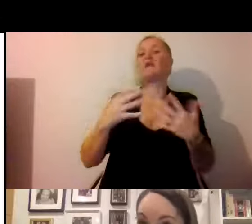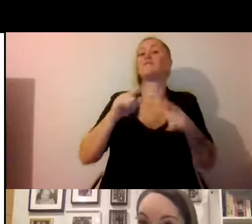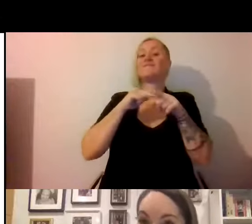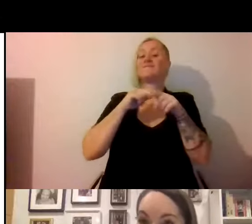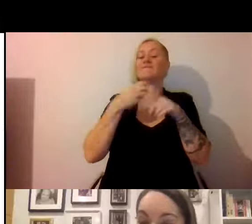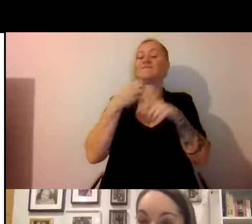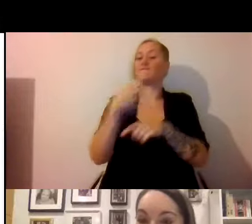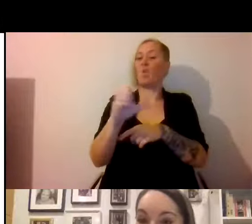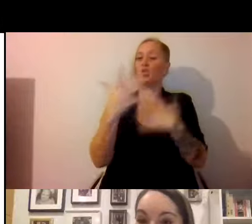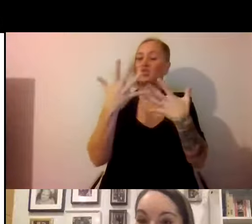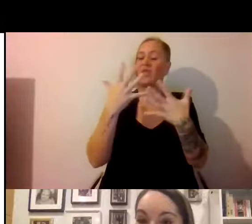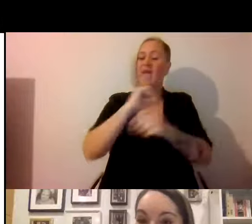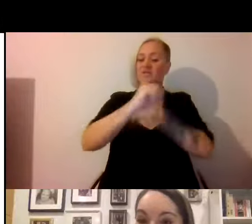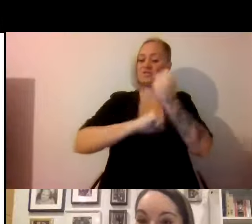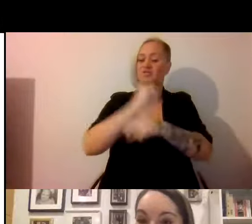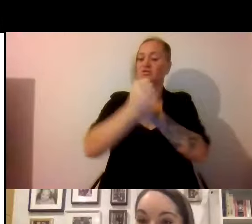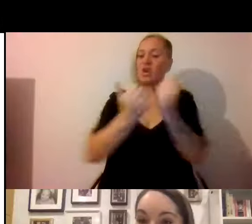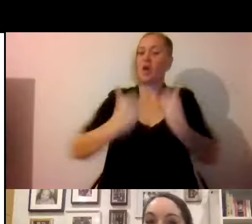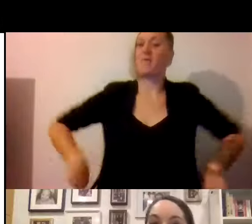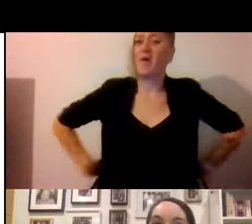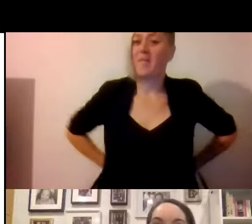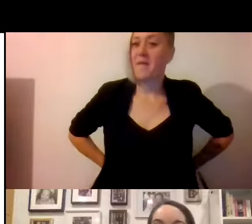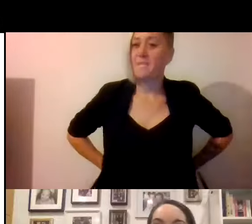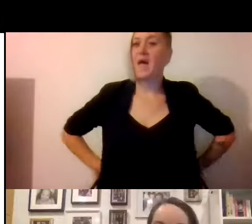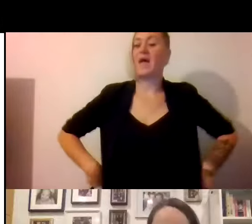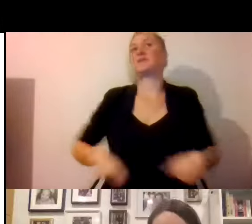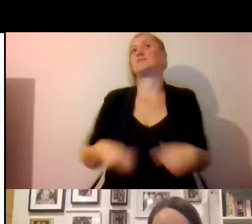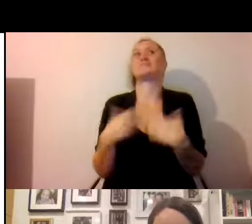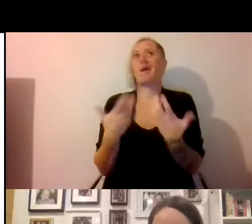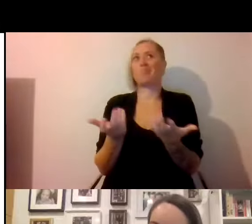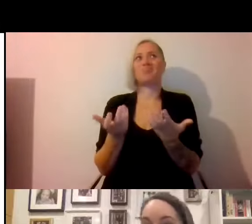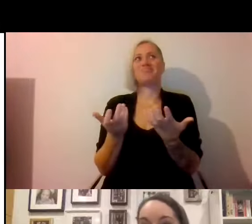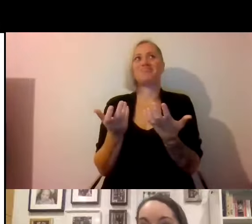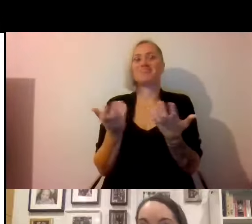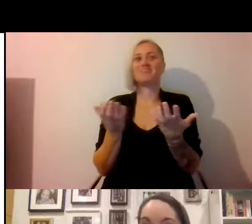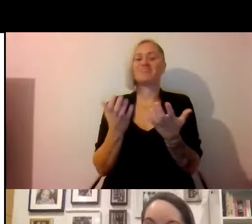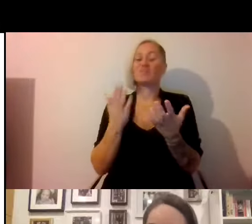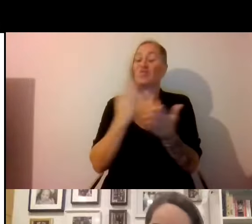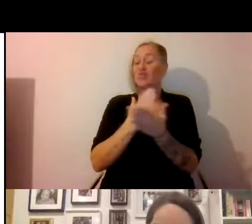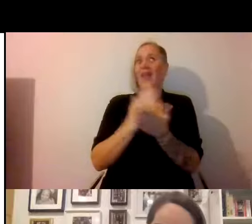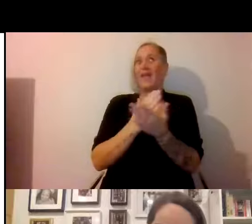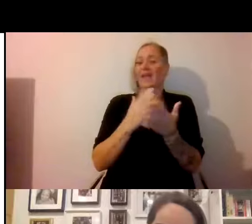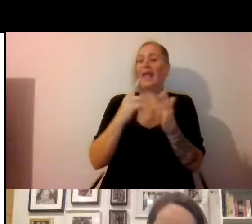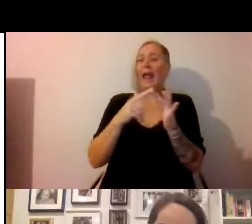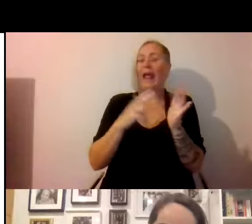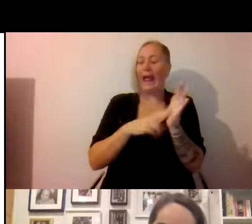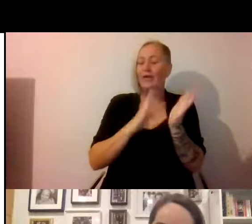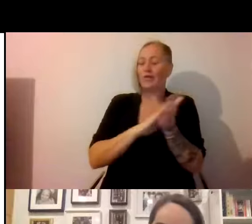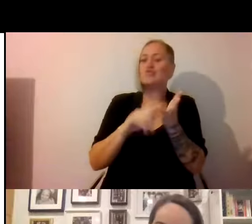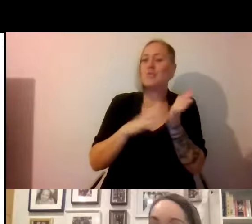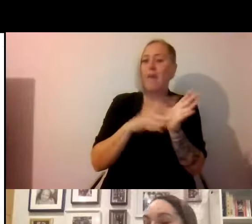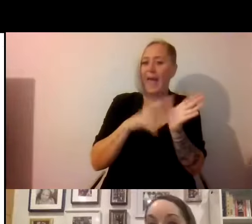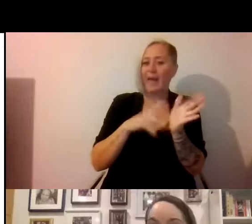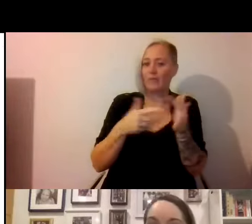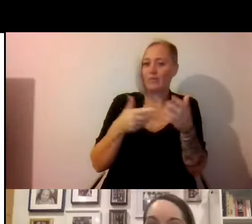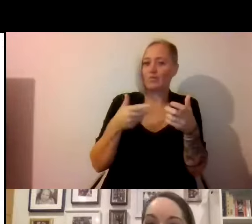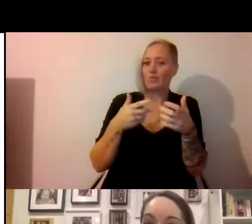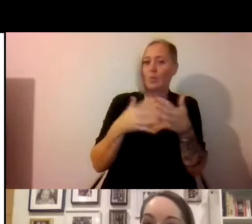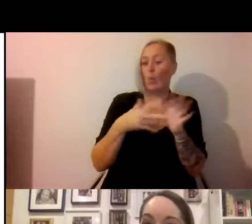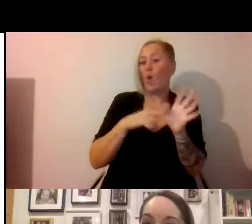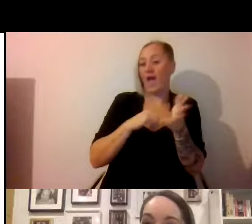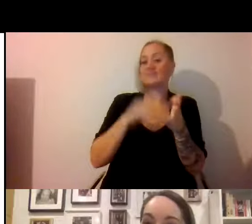their backs in ways that were rather inhumane, I guess. And, you know, this was the